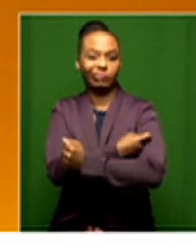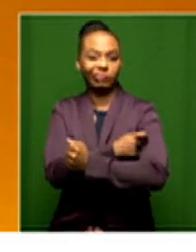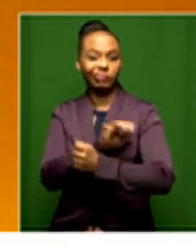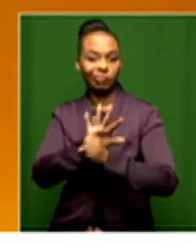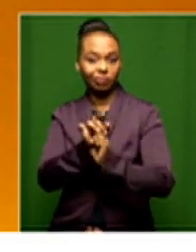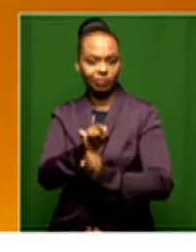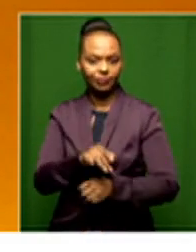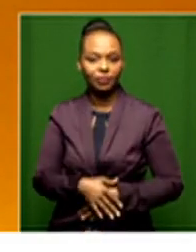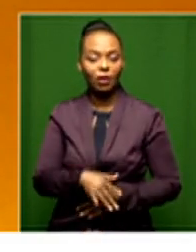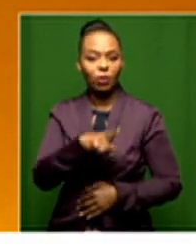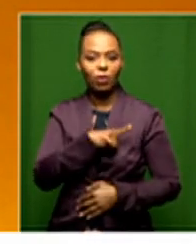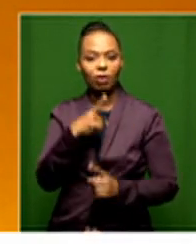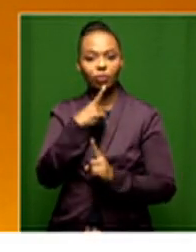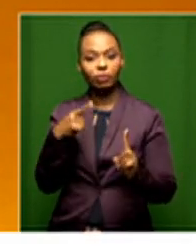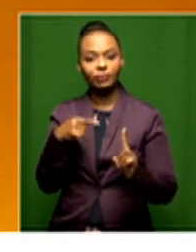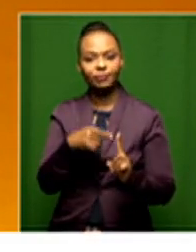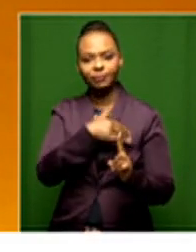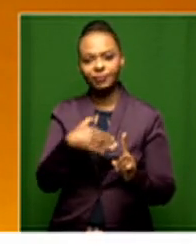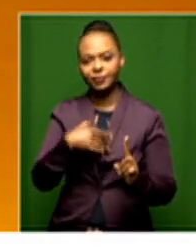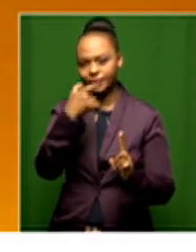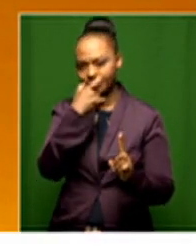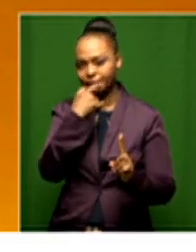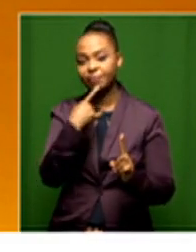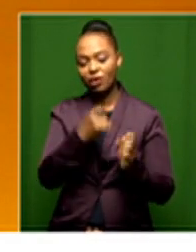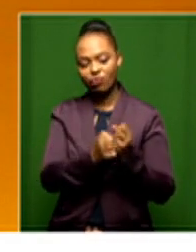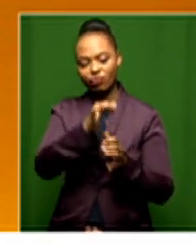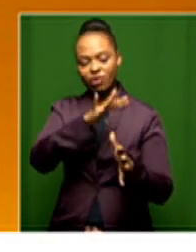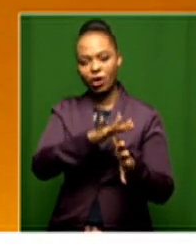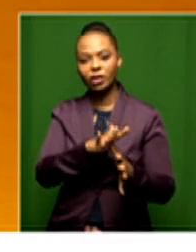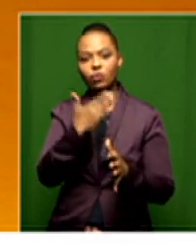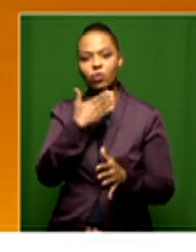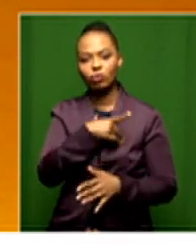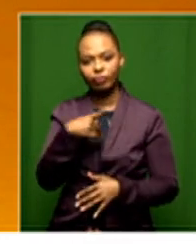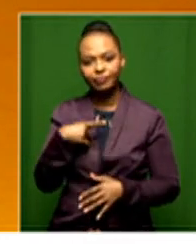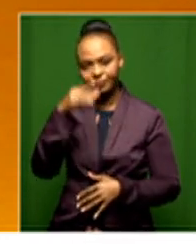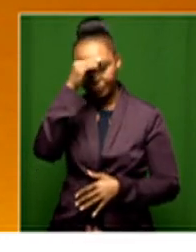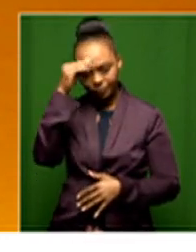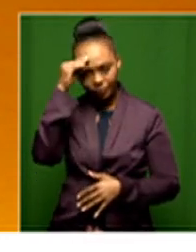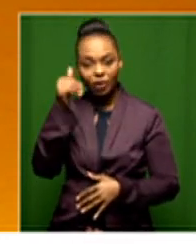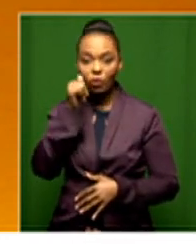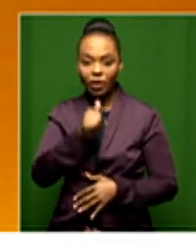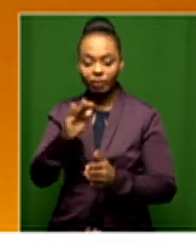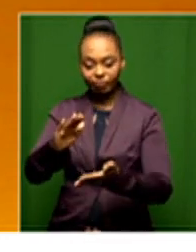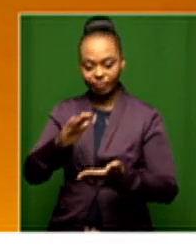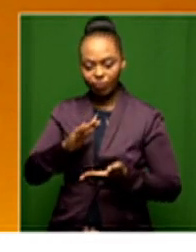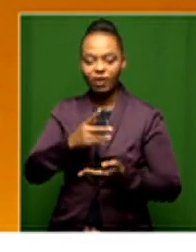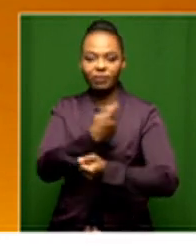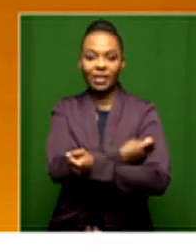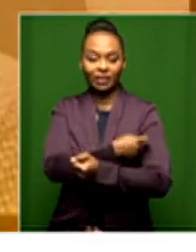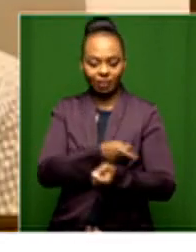Cyril Ramaphosa that frontline workers will be prioritised when the vaccine becomes available in South Africa. Dr.